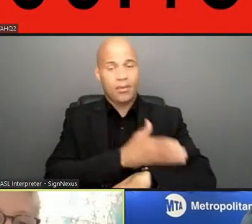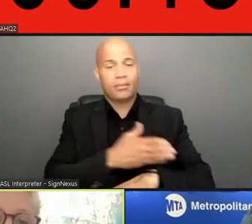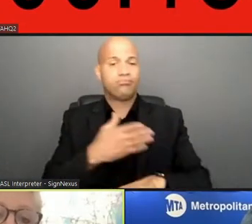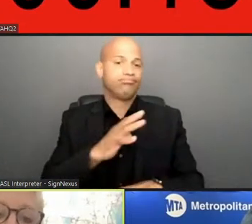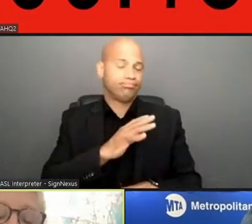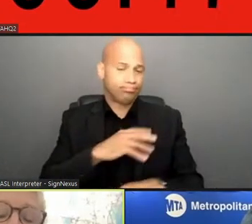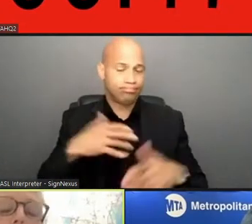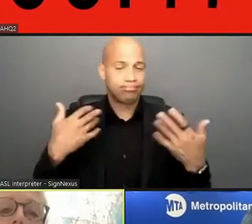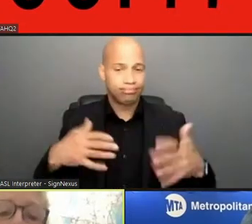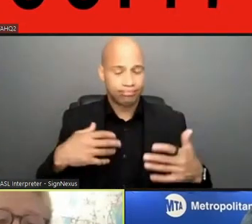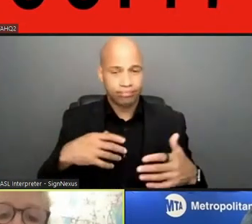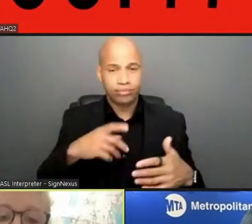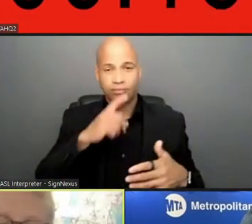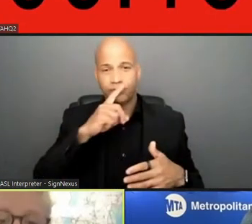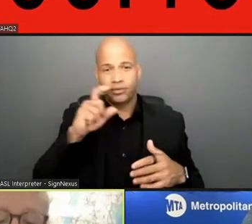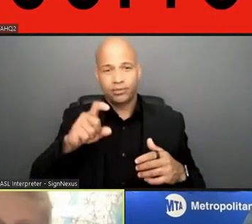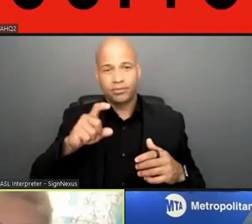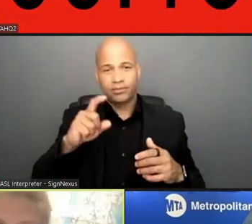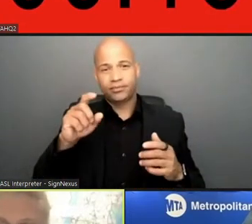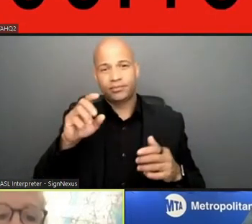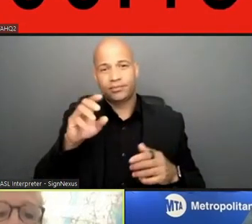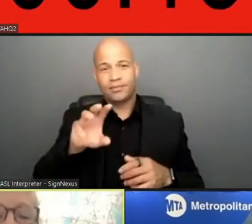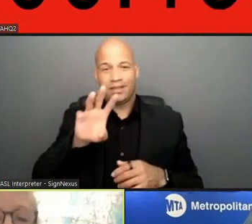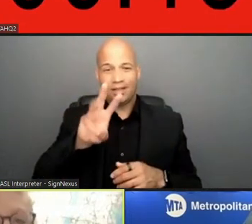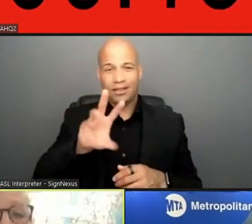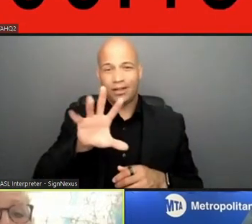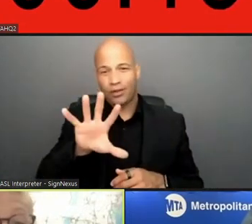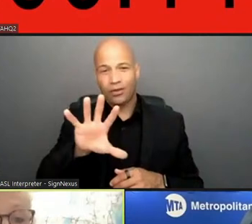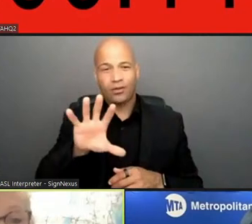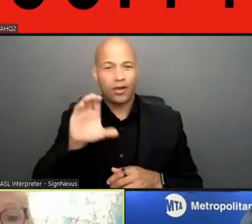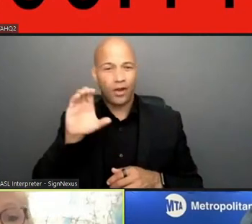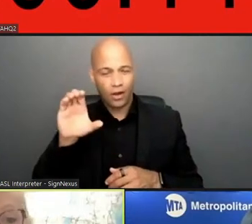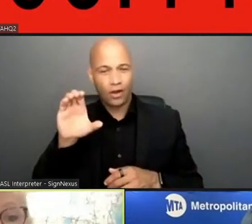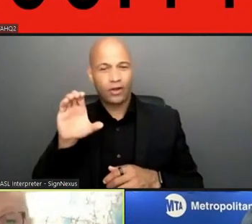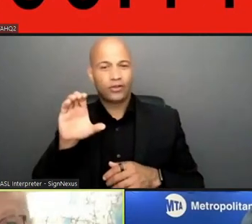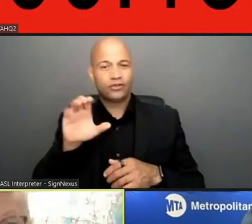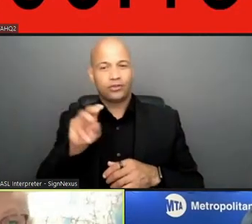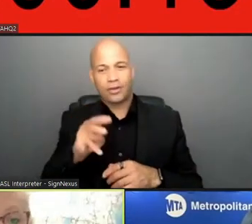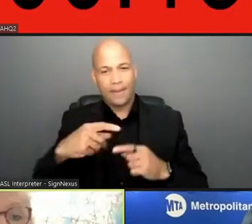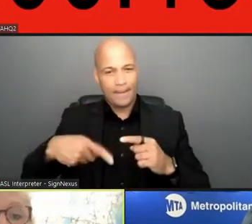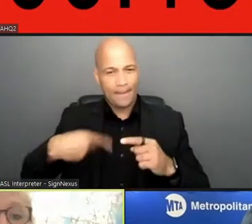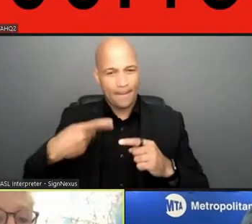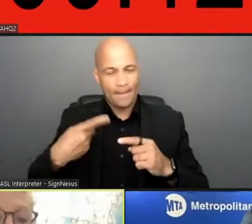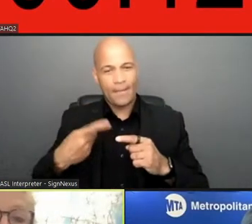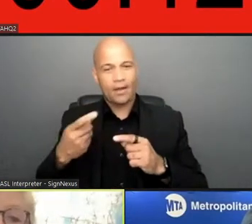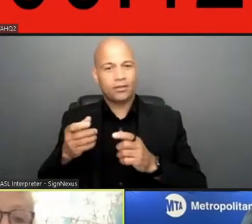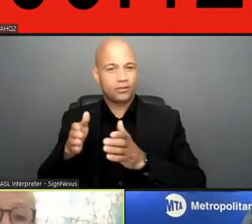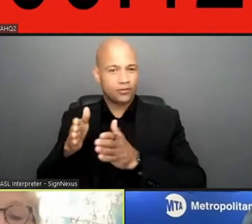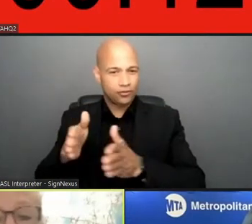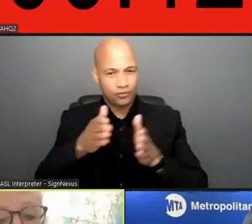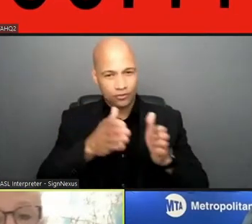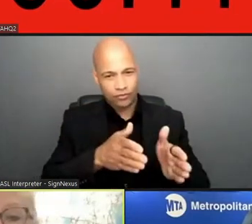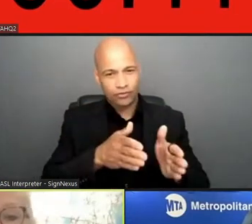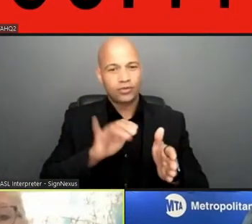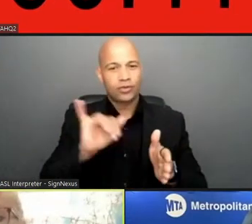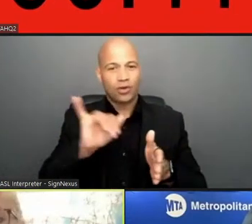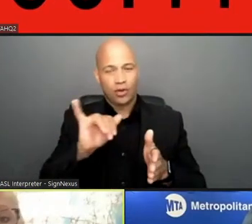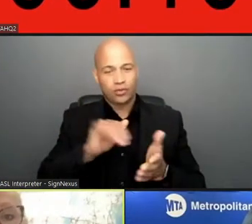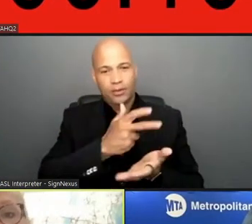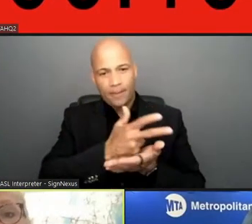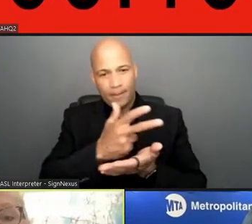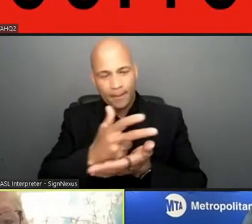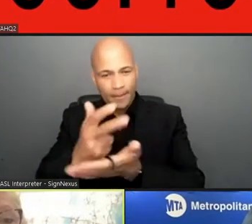reimagine the 6300 miles of streets and 3 million free parking spaces for better public space